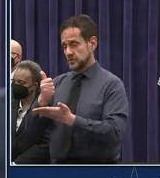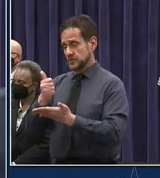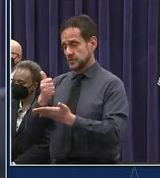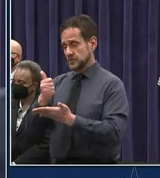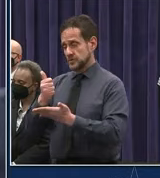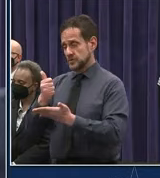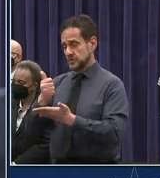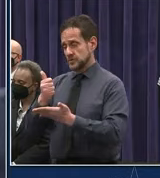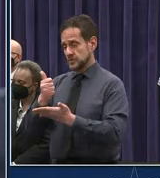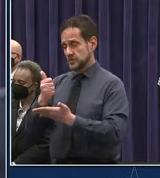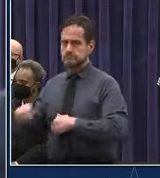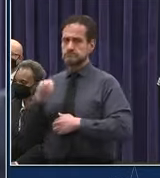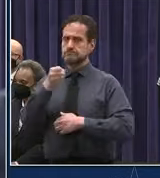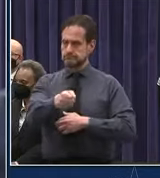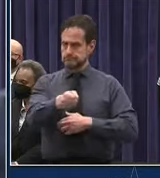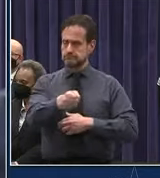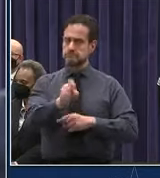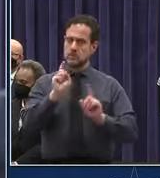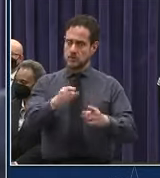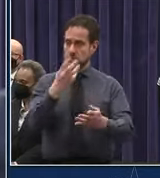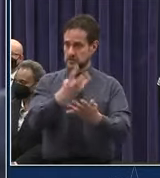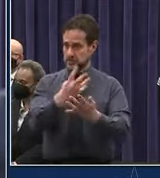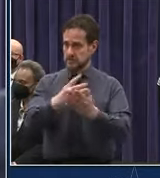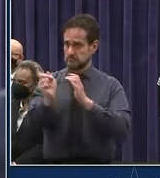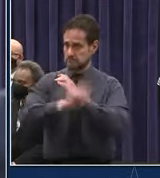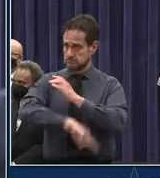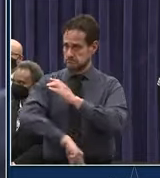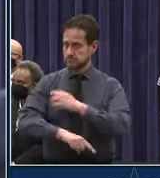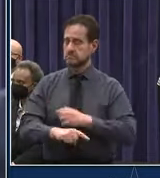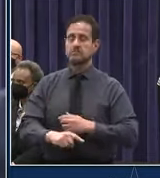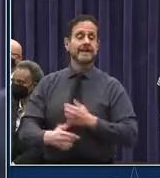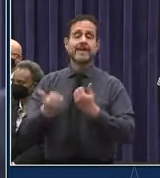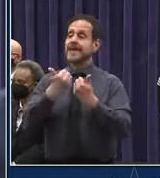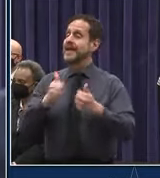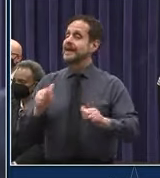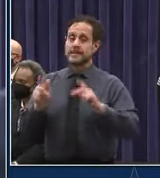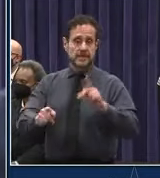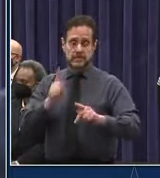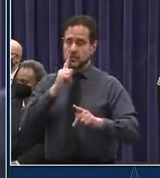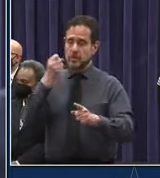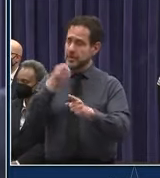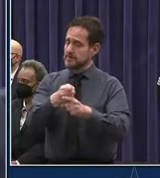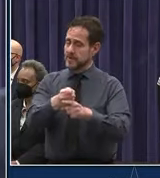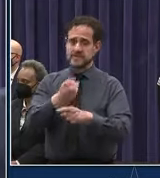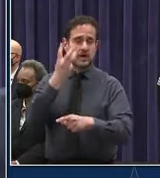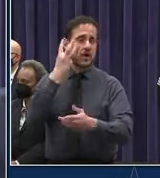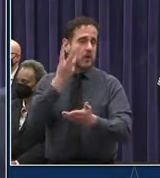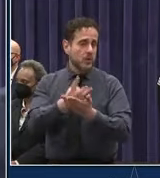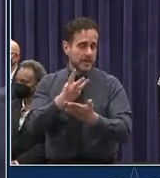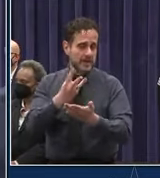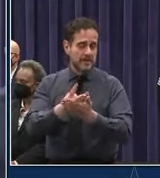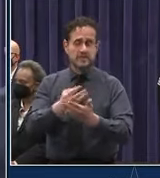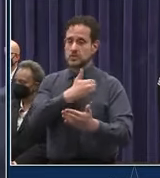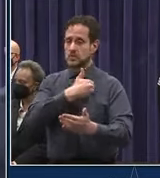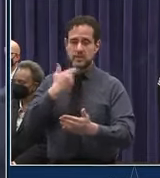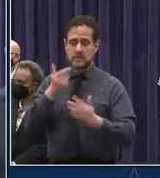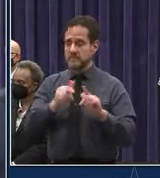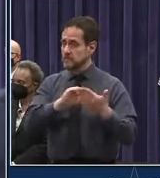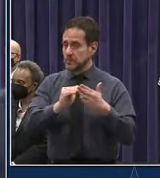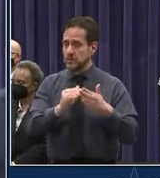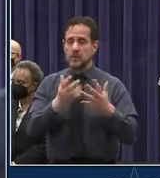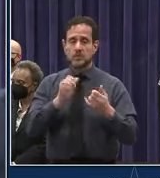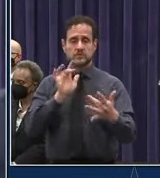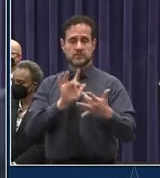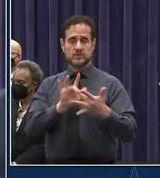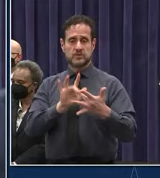by this incident, whether as a witness or a community member who wish to get in touch with our victim witness unit to